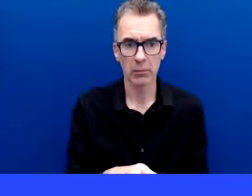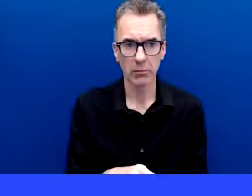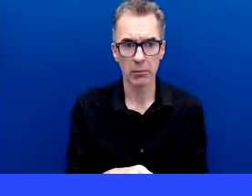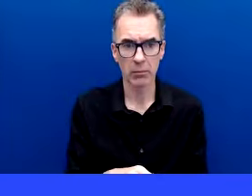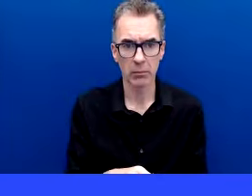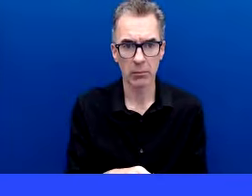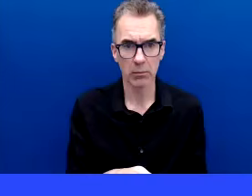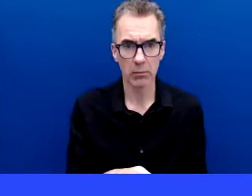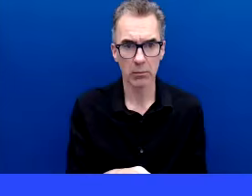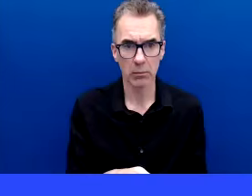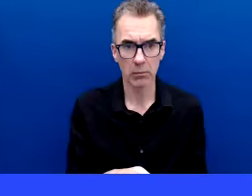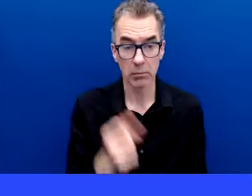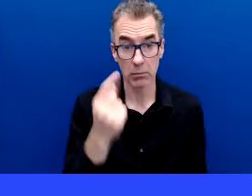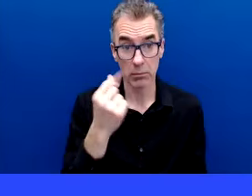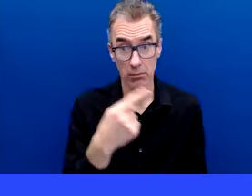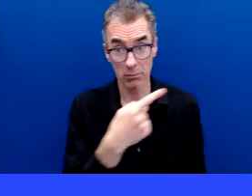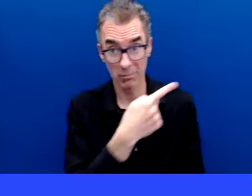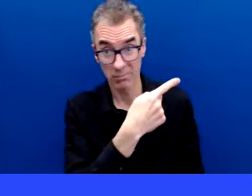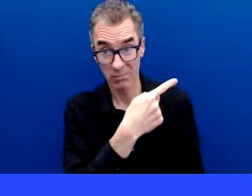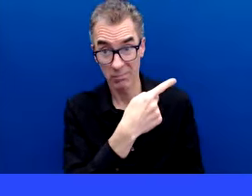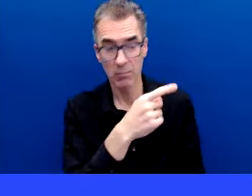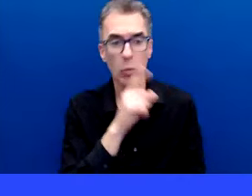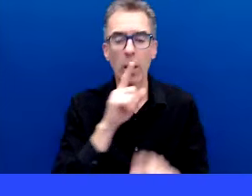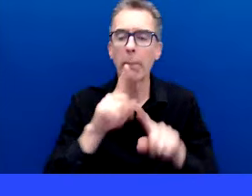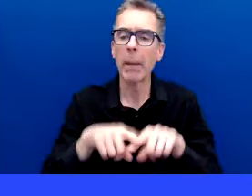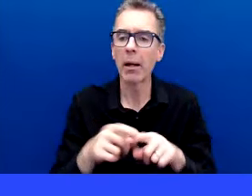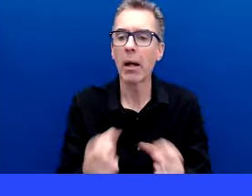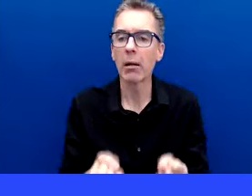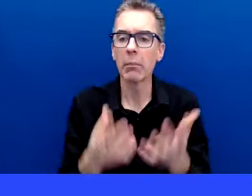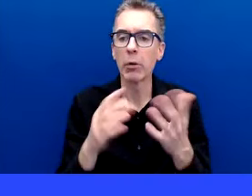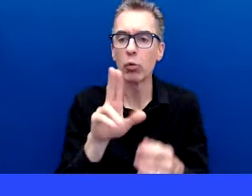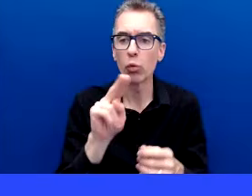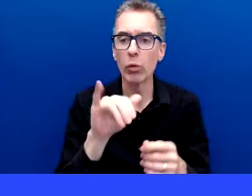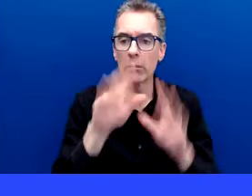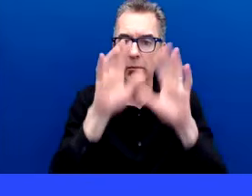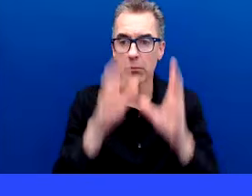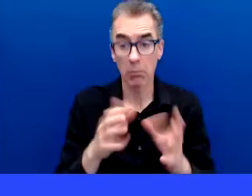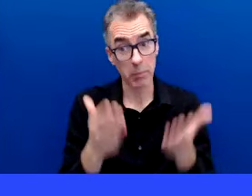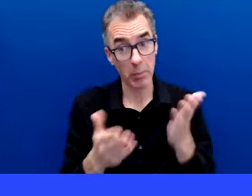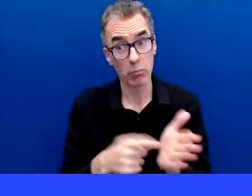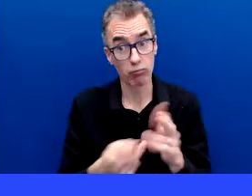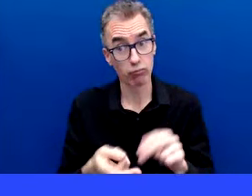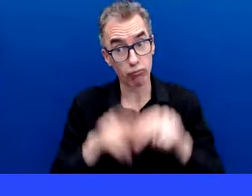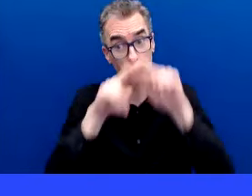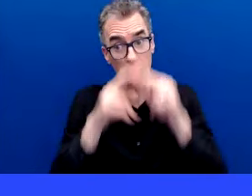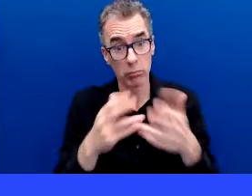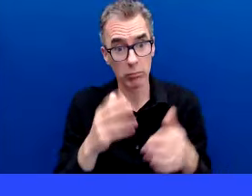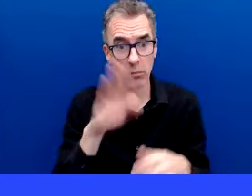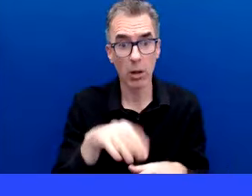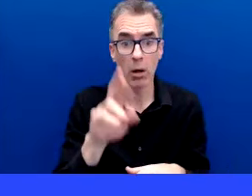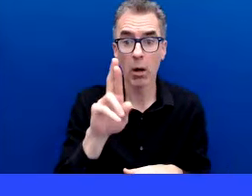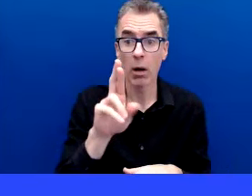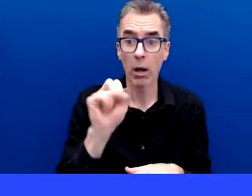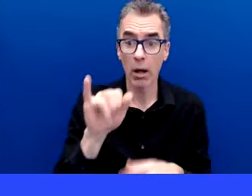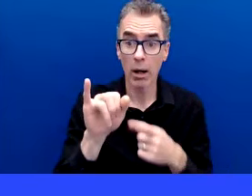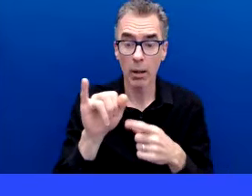can change depending on the amount of units for the course. Remember, each RSI must align with student